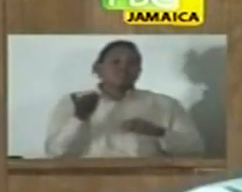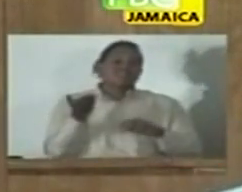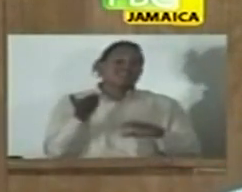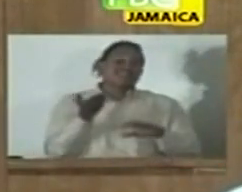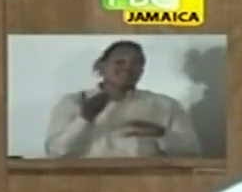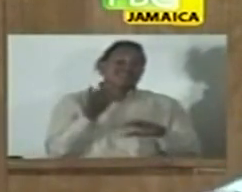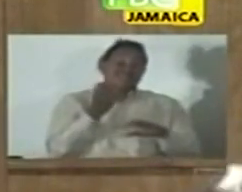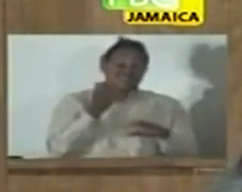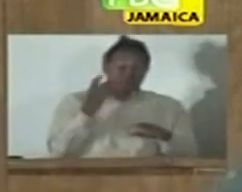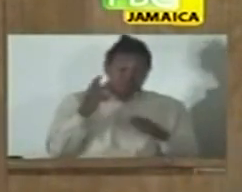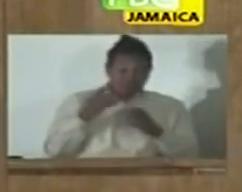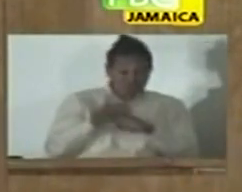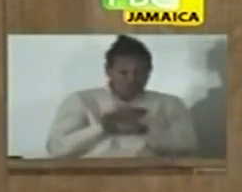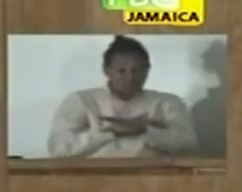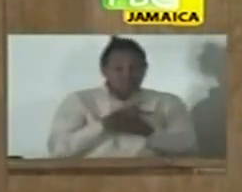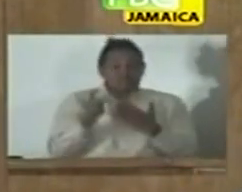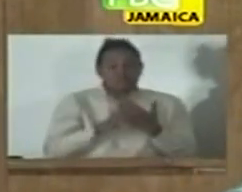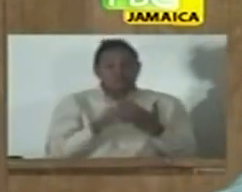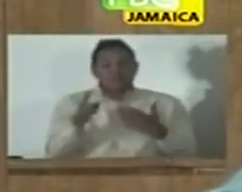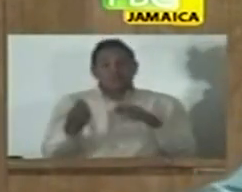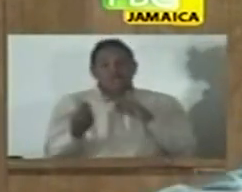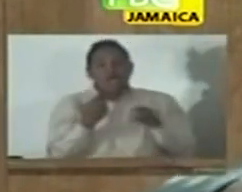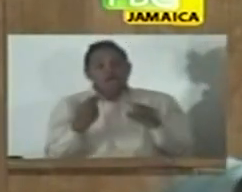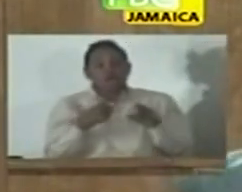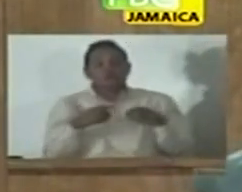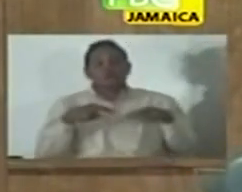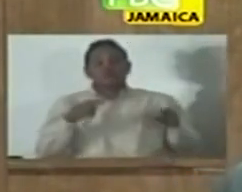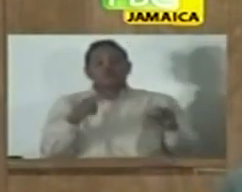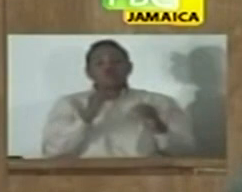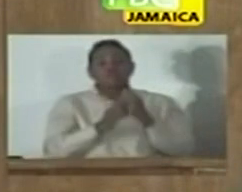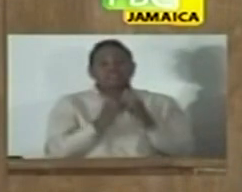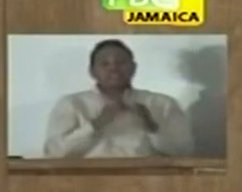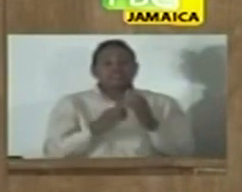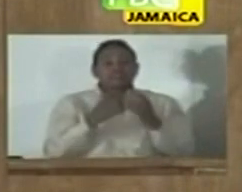all of these things that we have done.